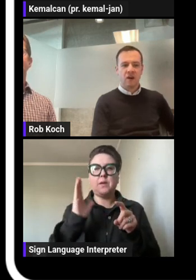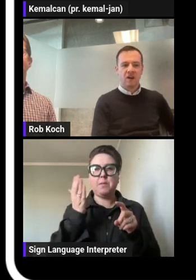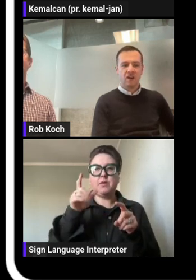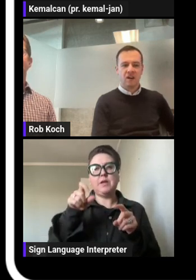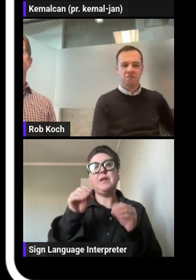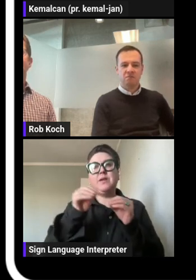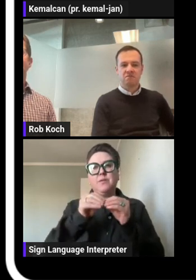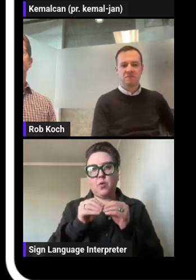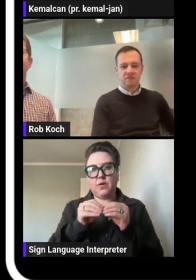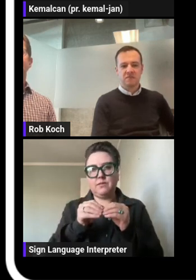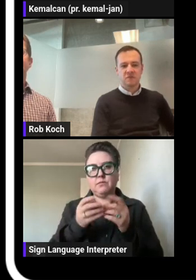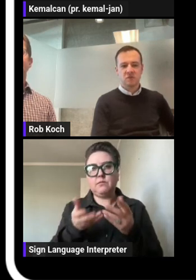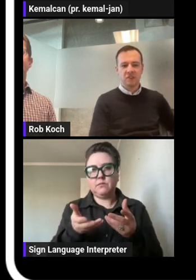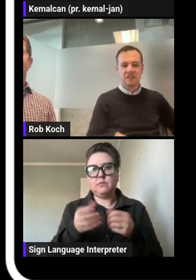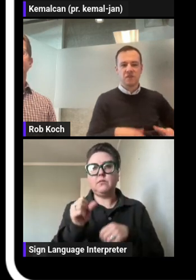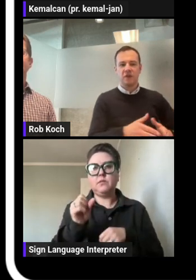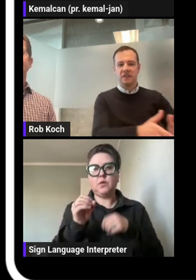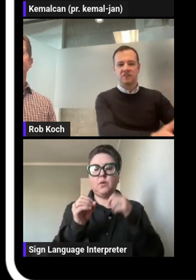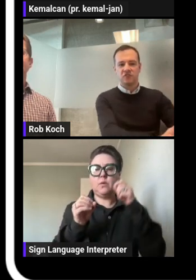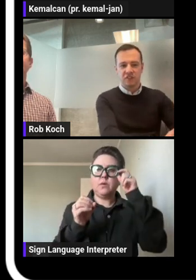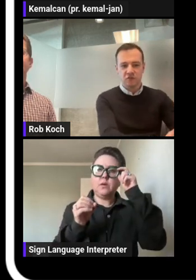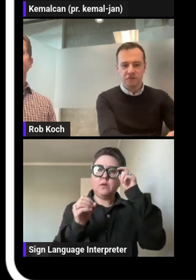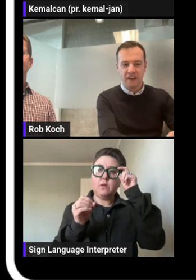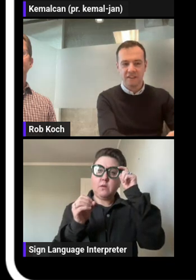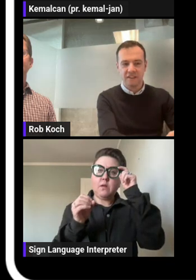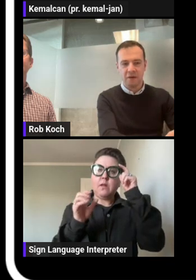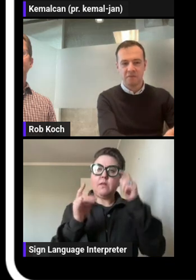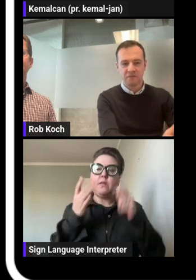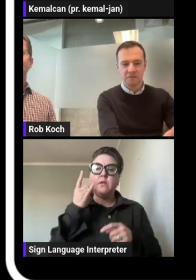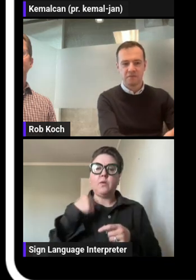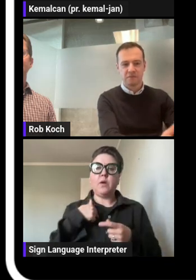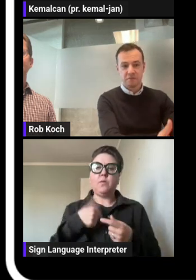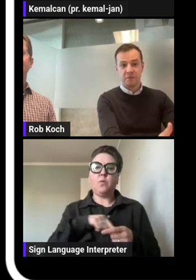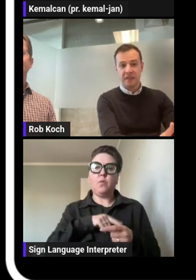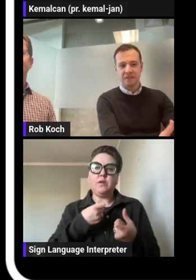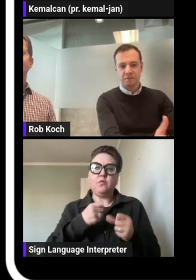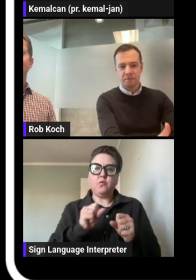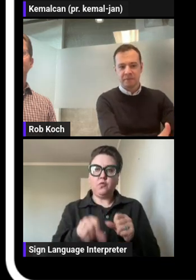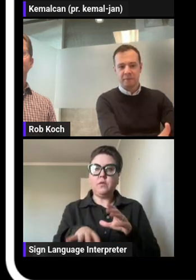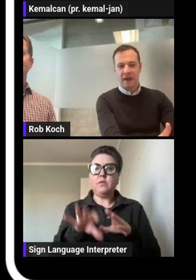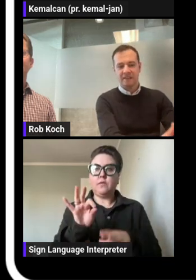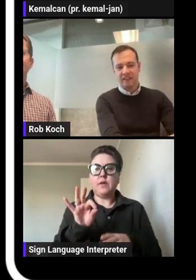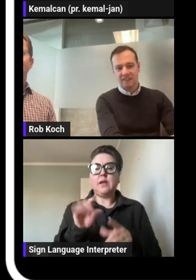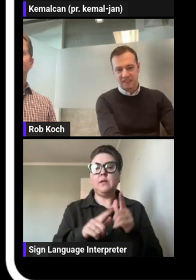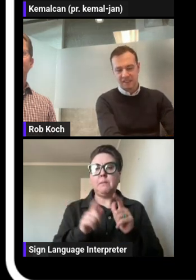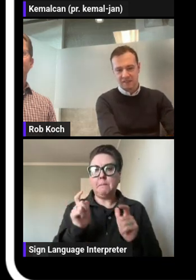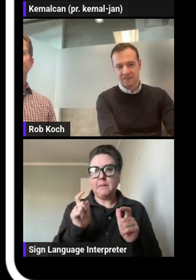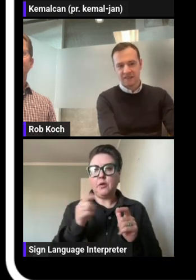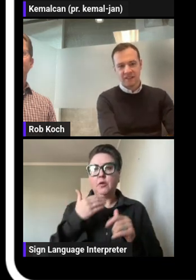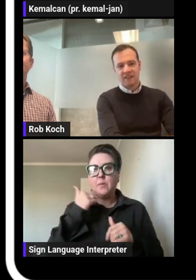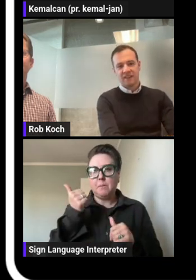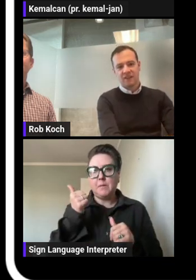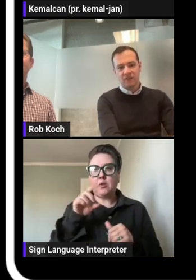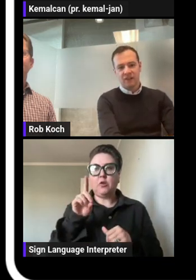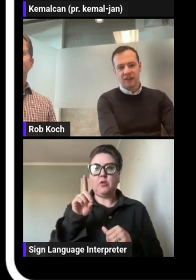more. So that's why we try to find bigger, better data